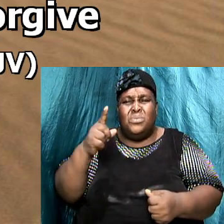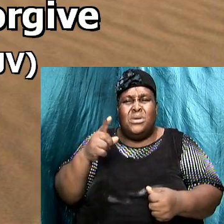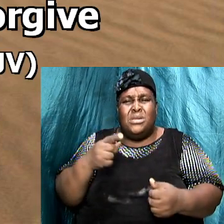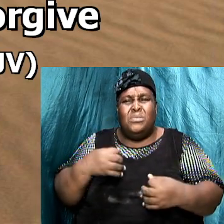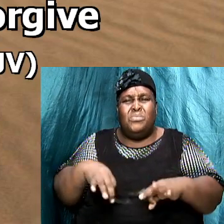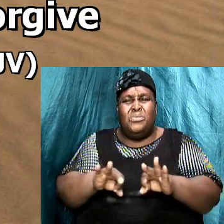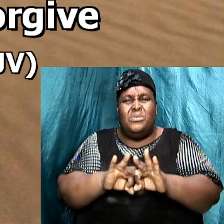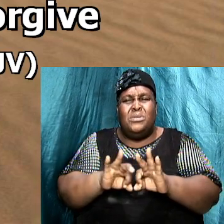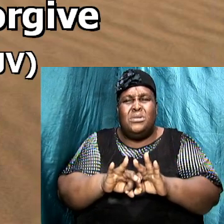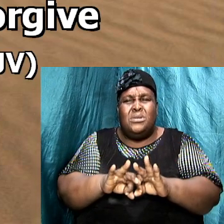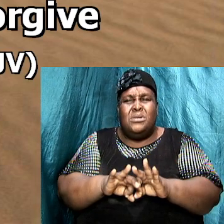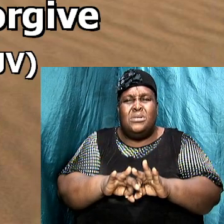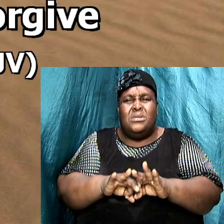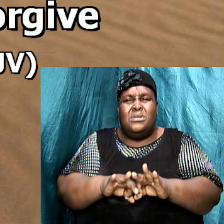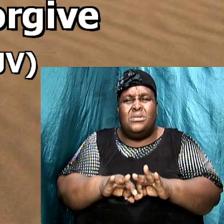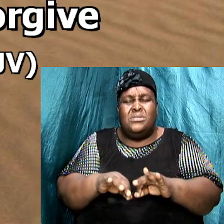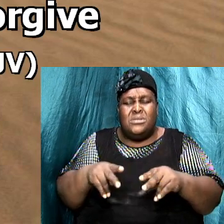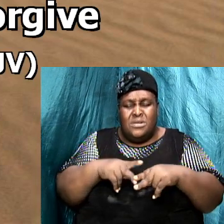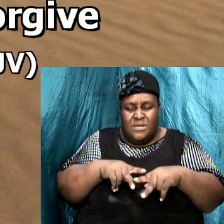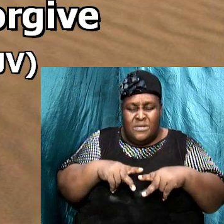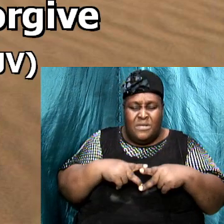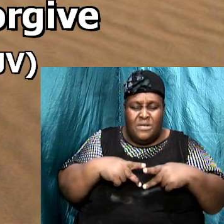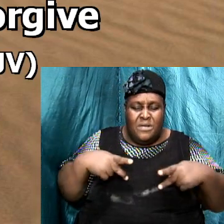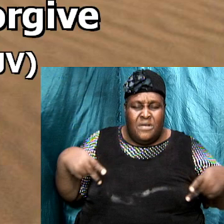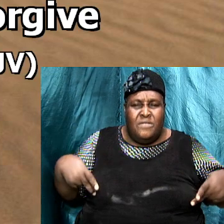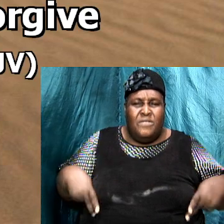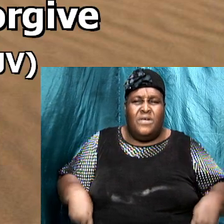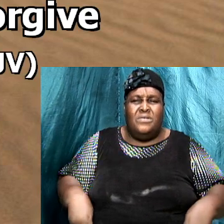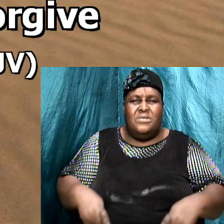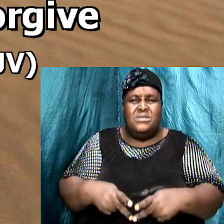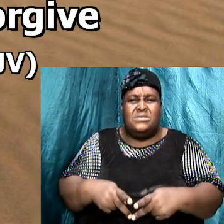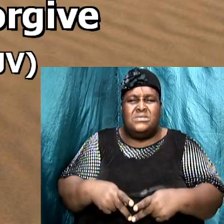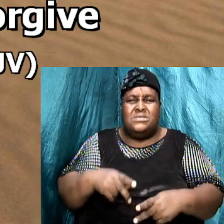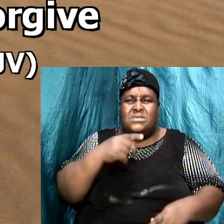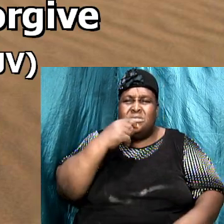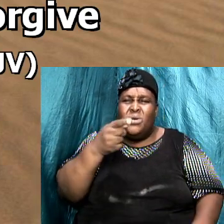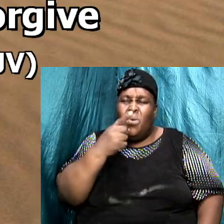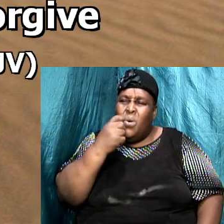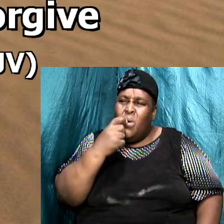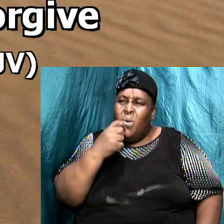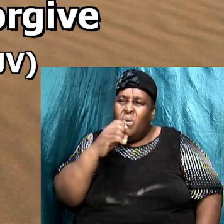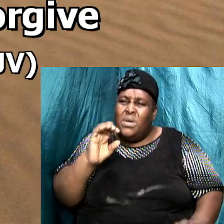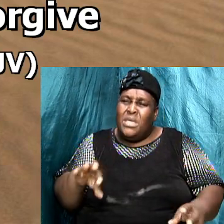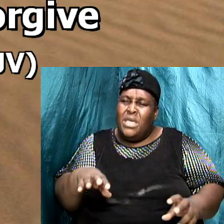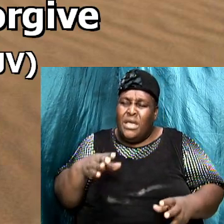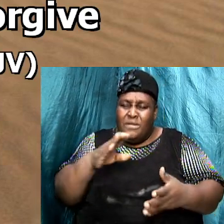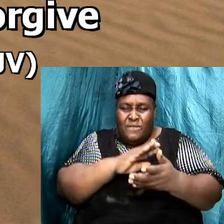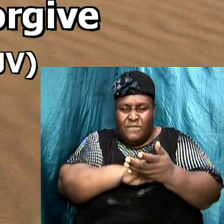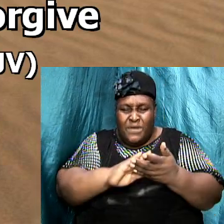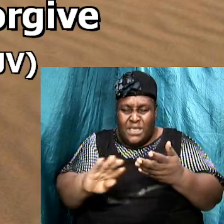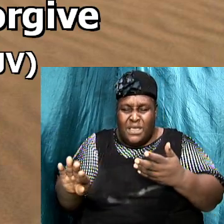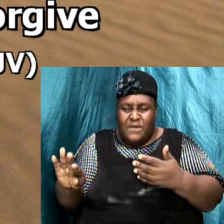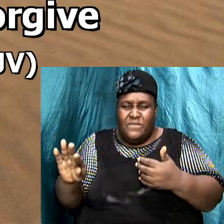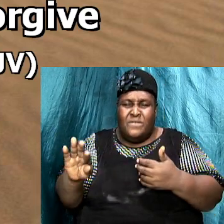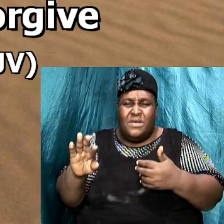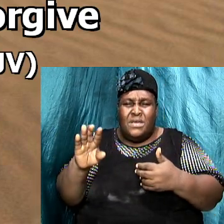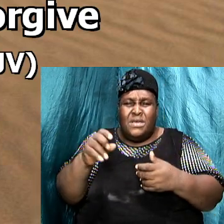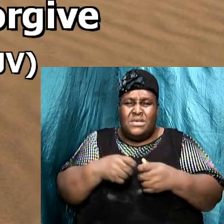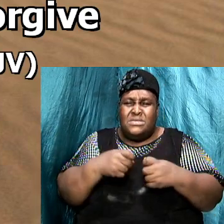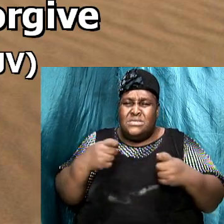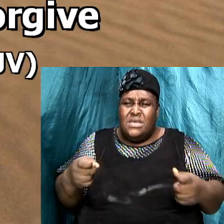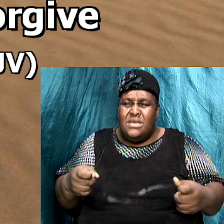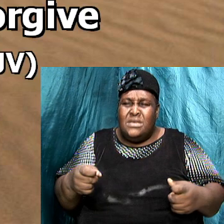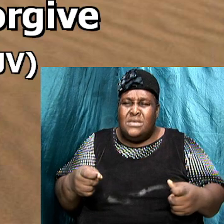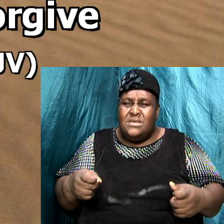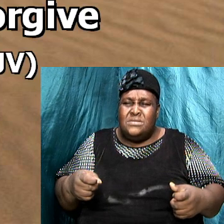say, who can forgive sins but God? So they know the word says only God alone can forgive sins. But they did not recognize